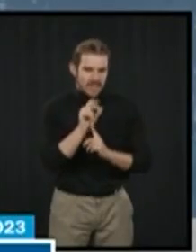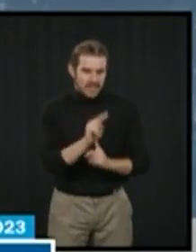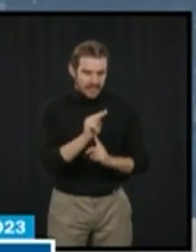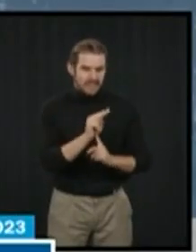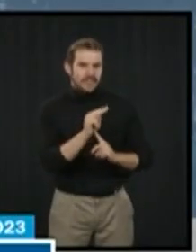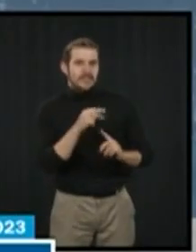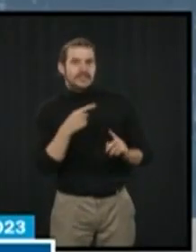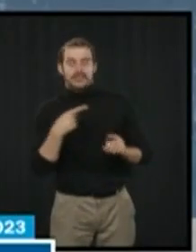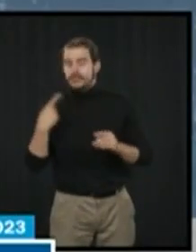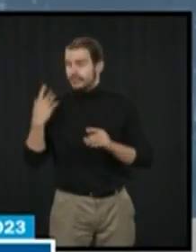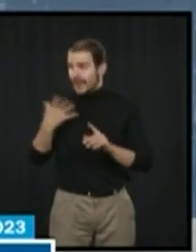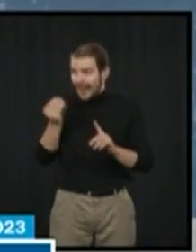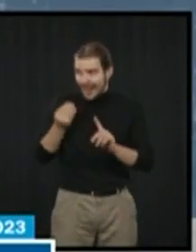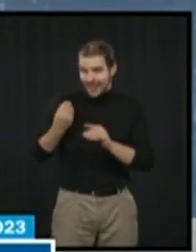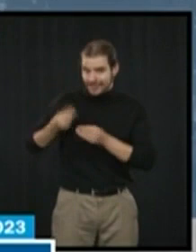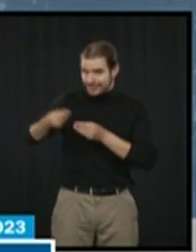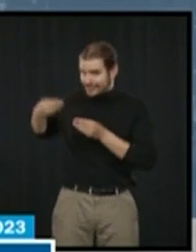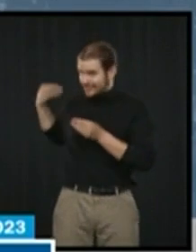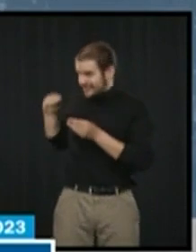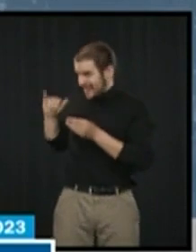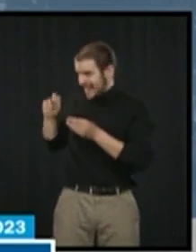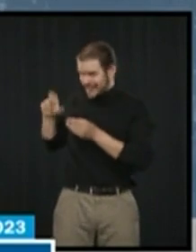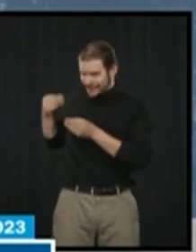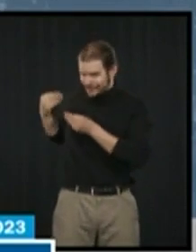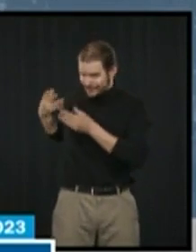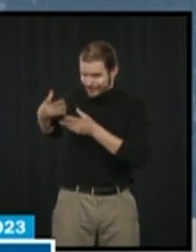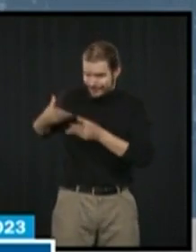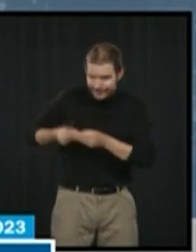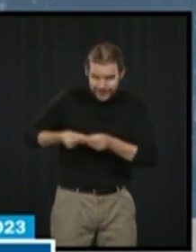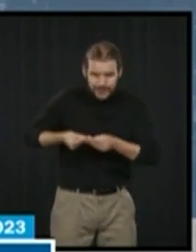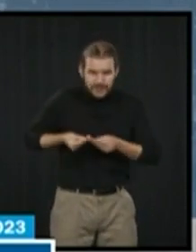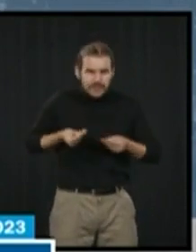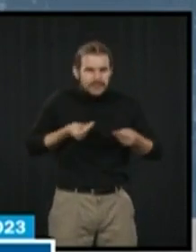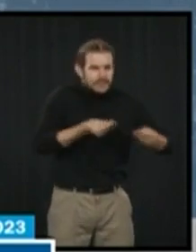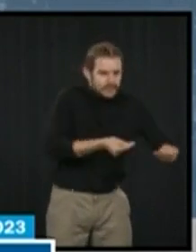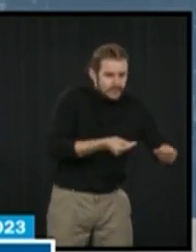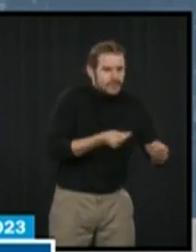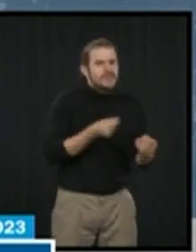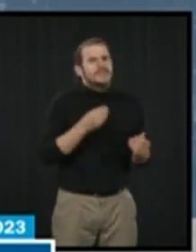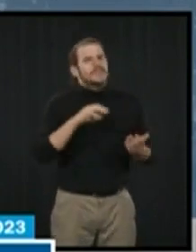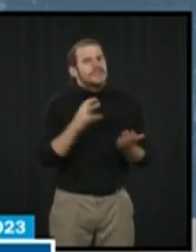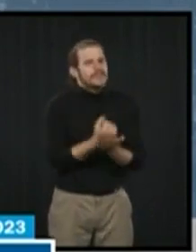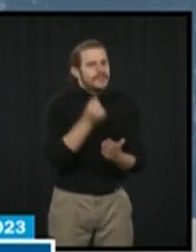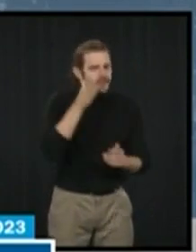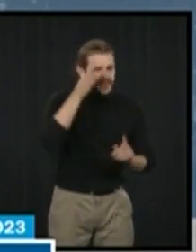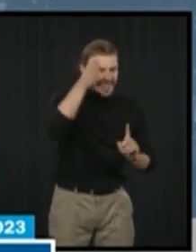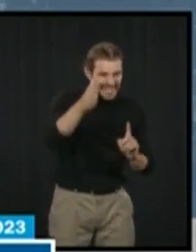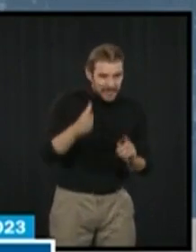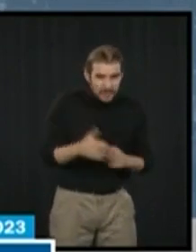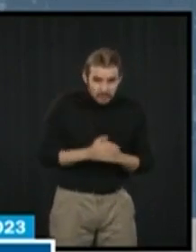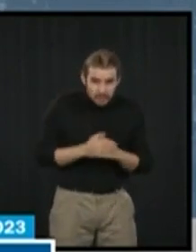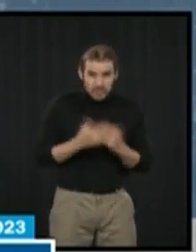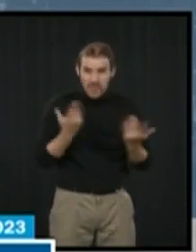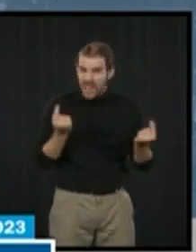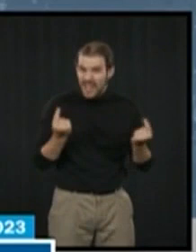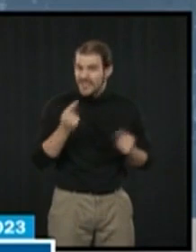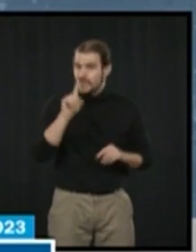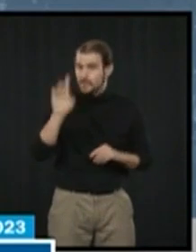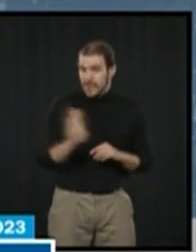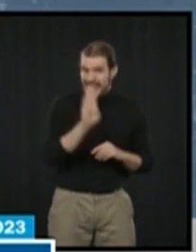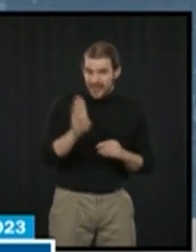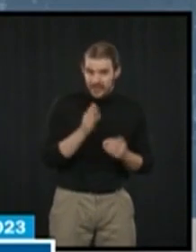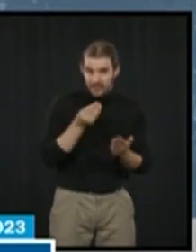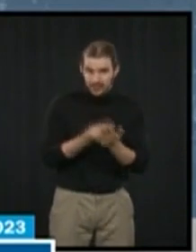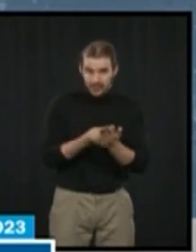to seize its future. They include $1 billion in infrastructure investments approved by voters who will make